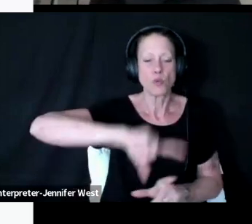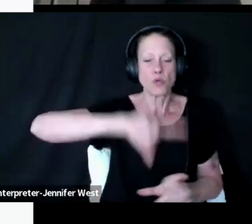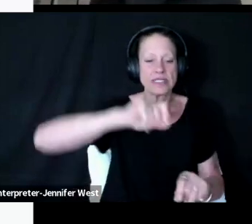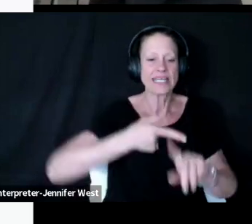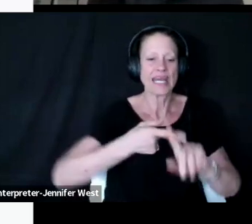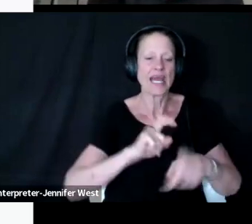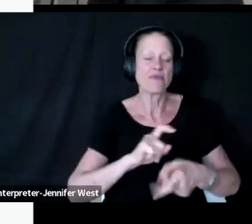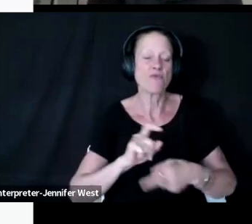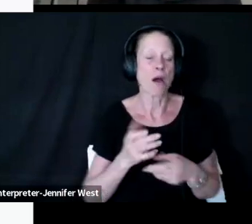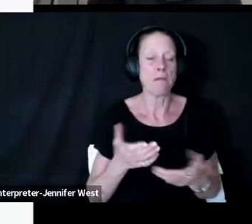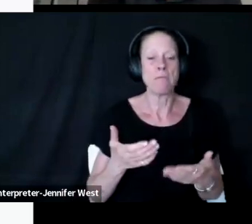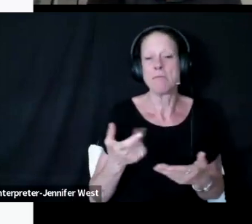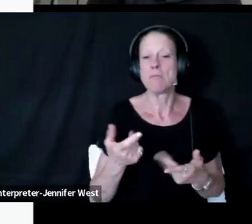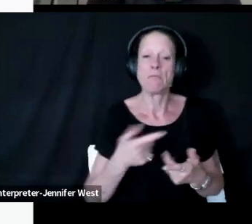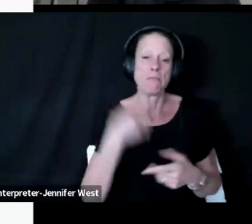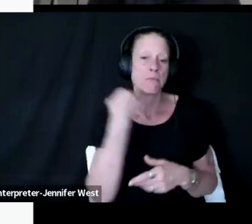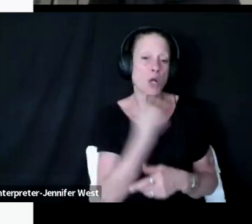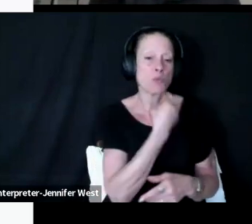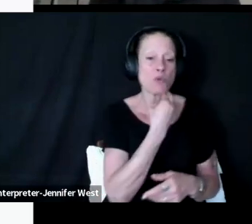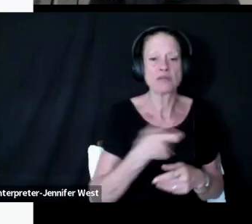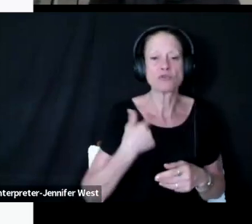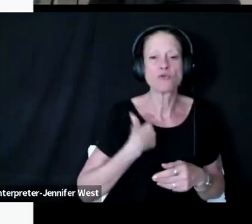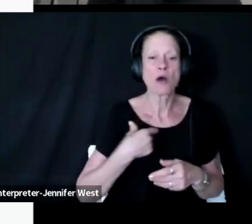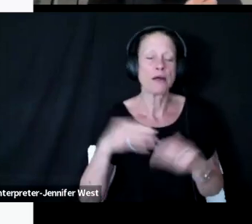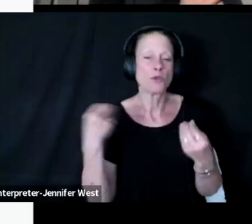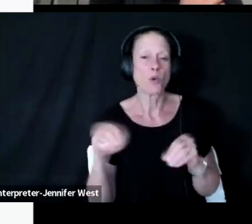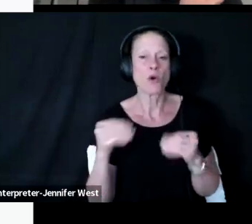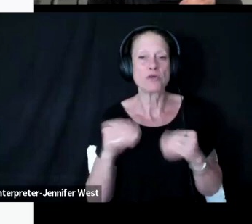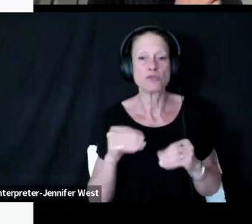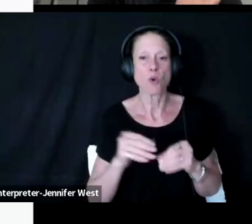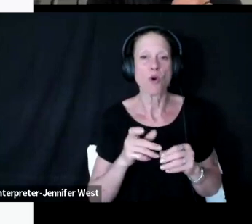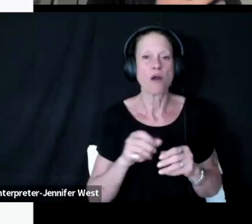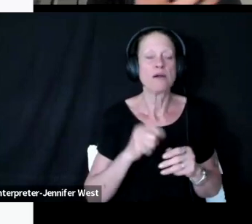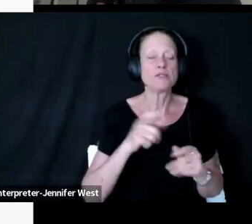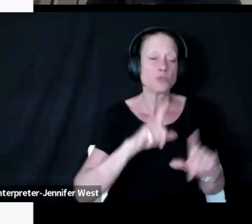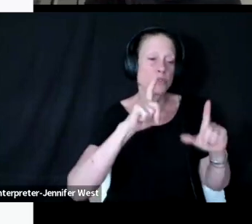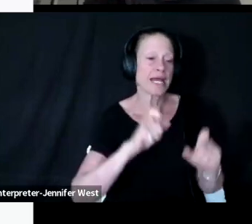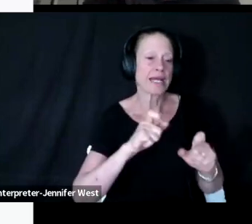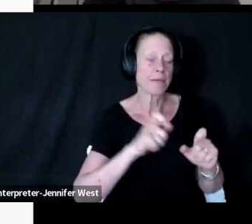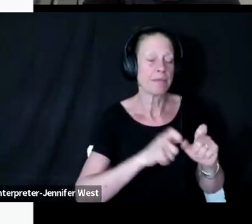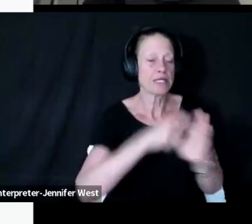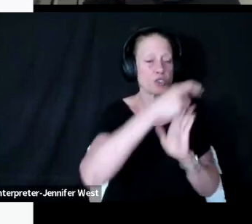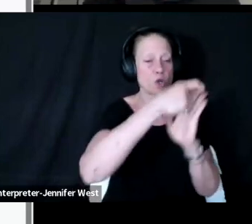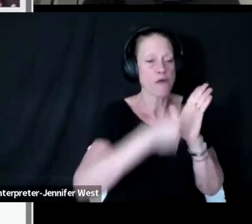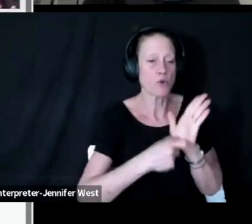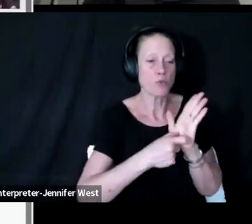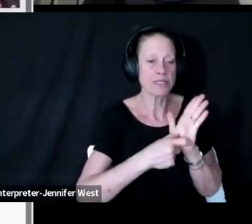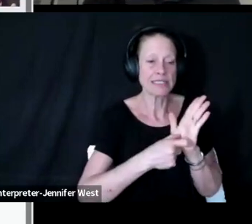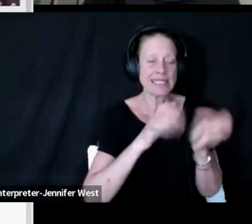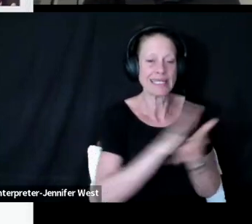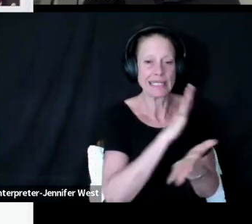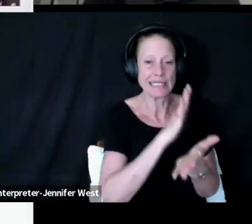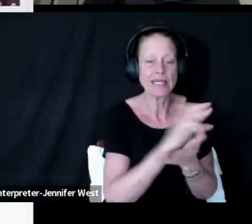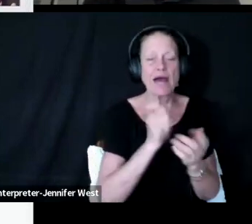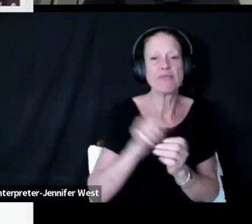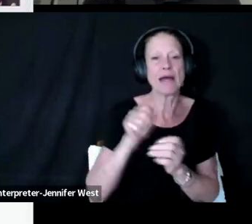maybe you want to send a document to somebody individually, you can also do it this way by adding a